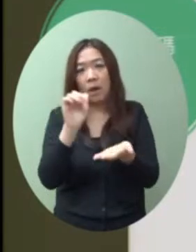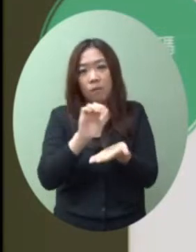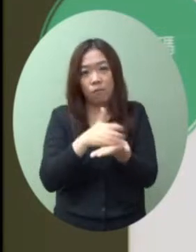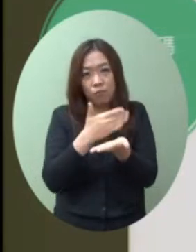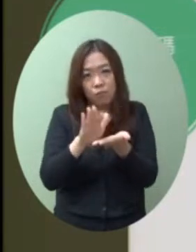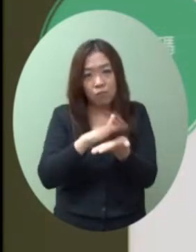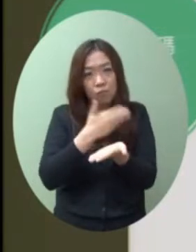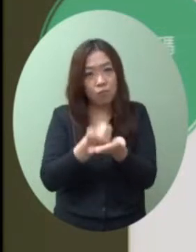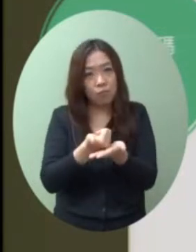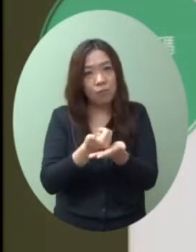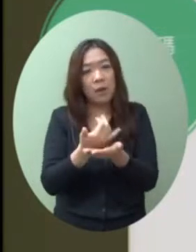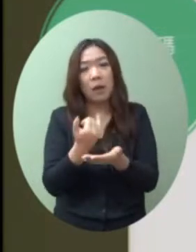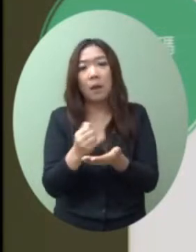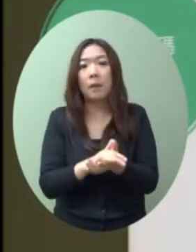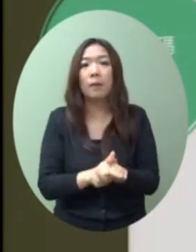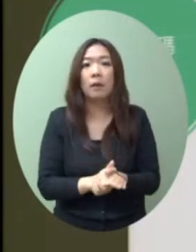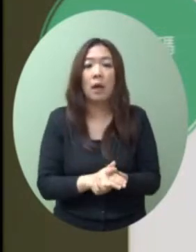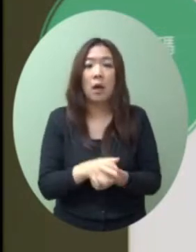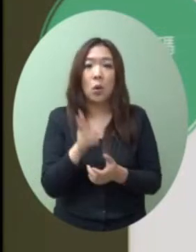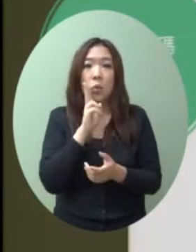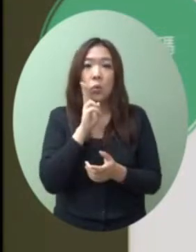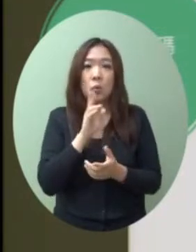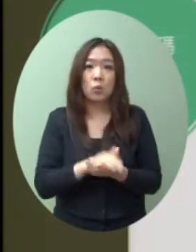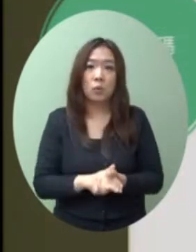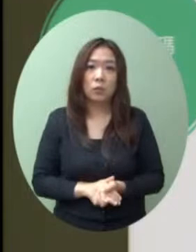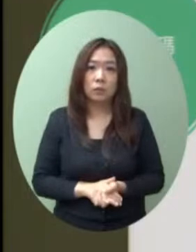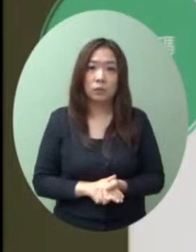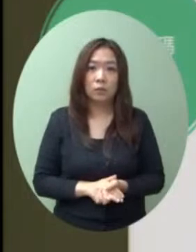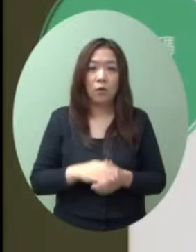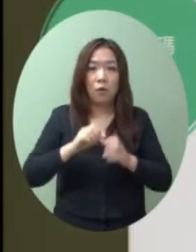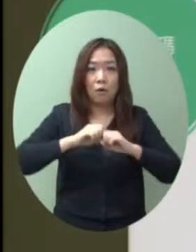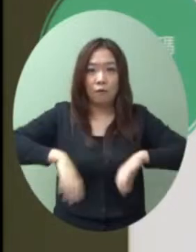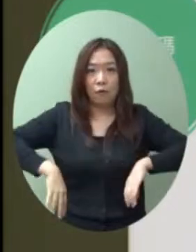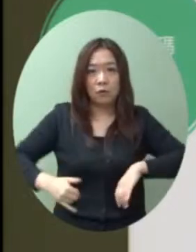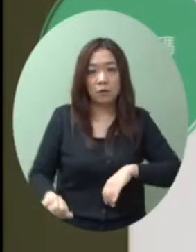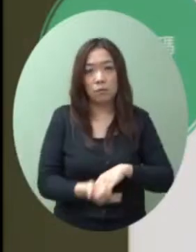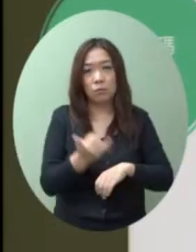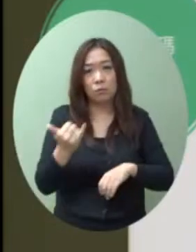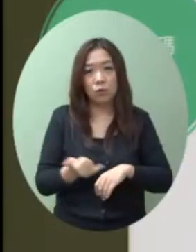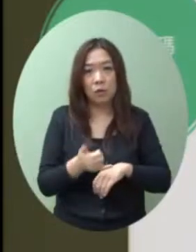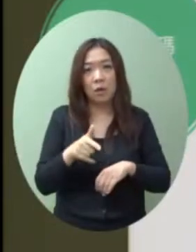update the firmware of the QR code scanners.